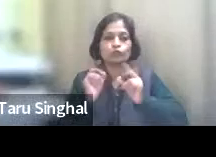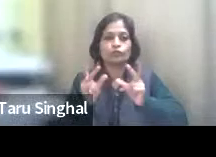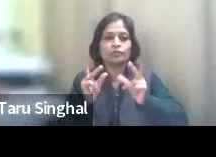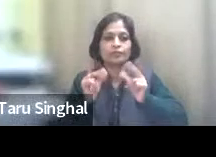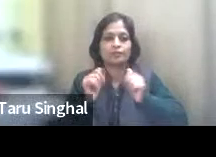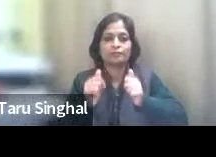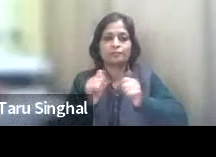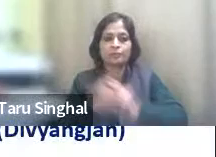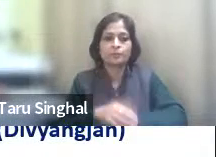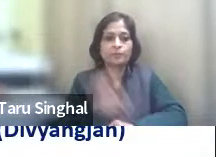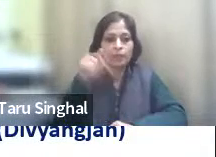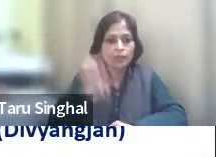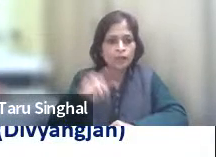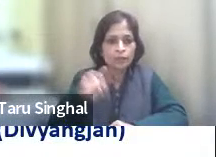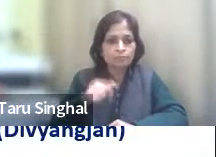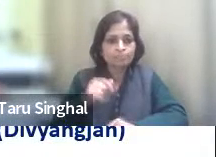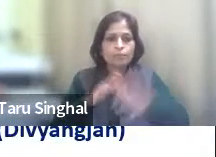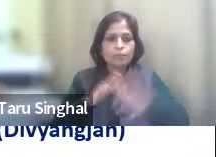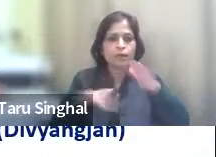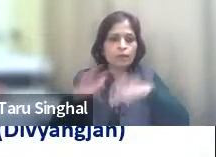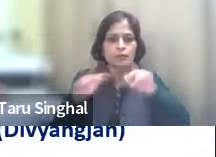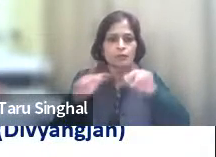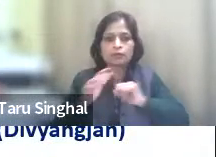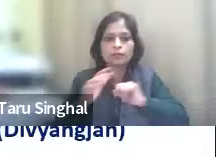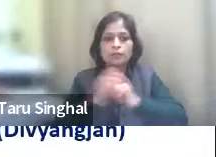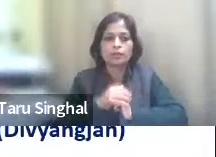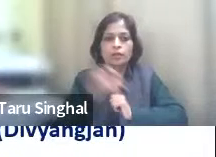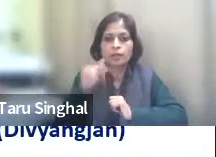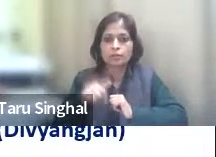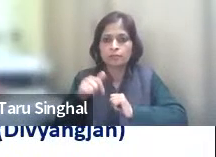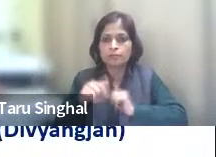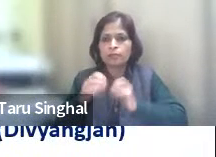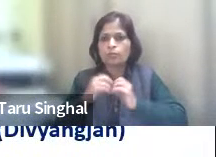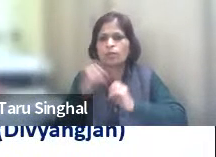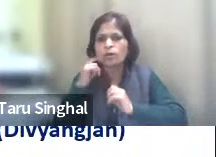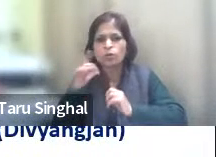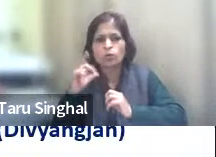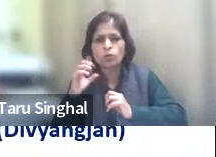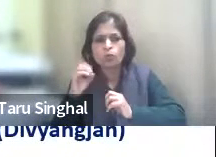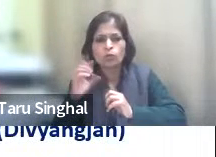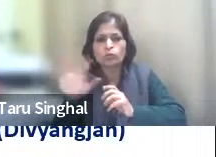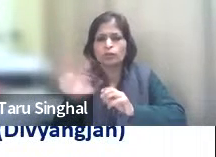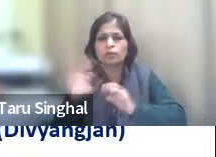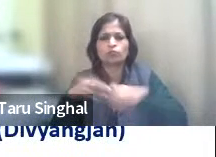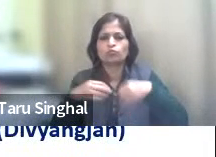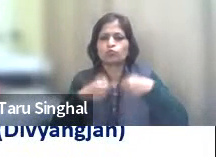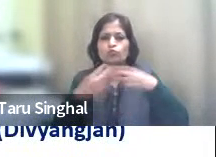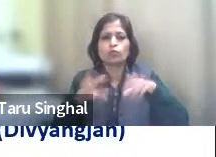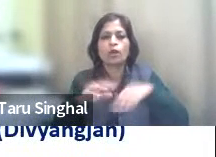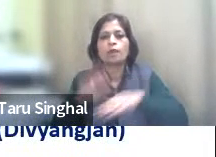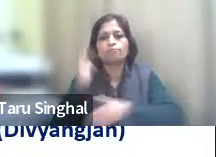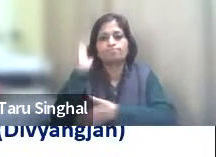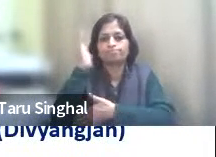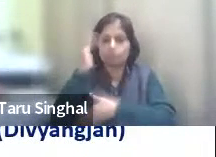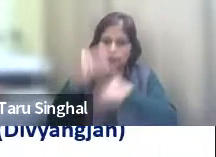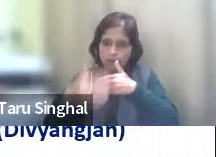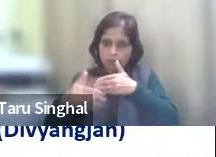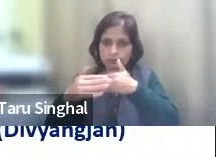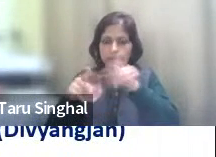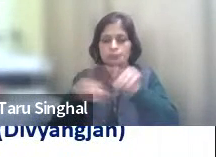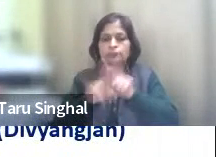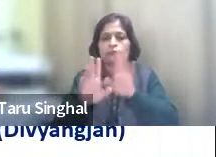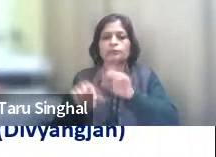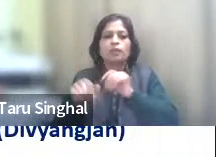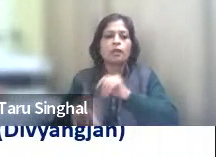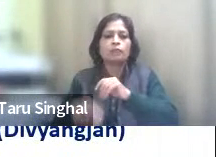Okay, so we had planned a bio break just about now, but we're going to give that up and go on with the next session. We have